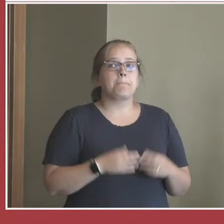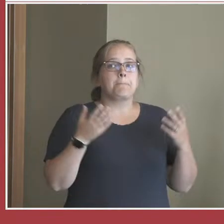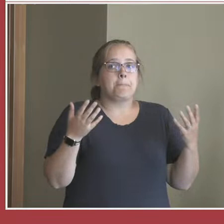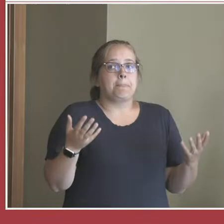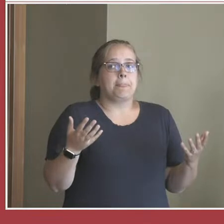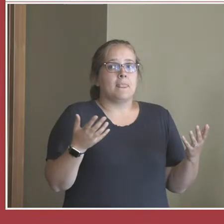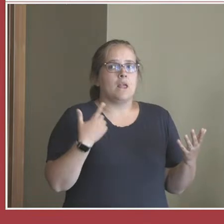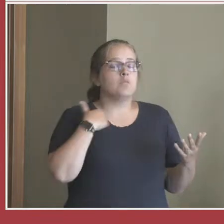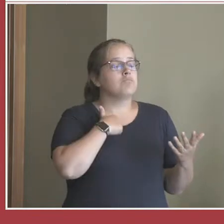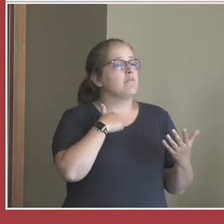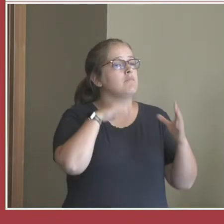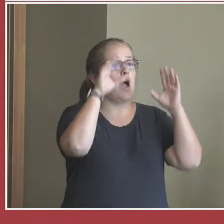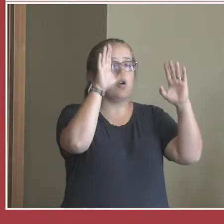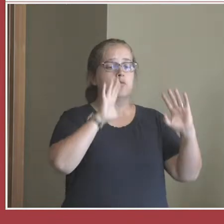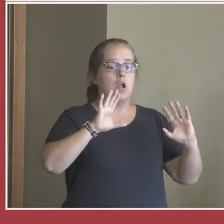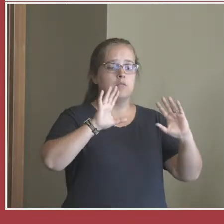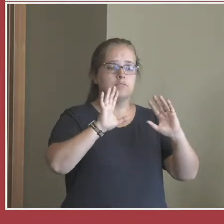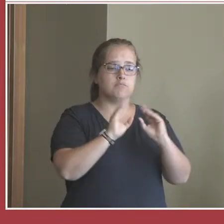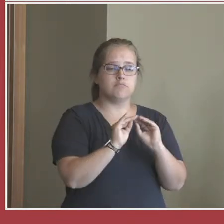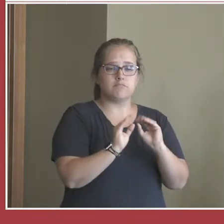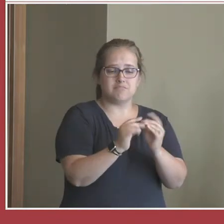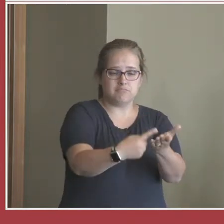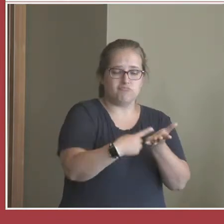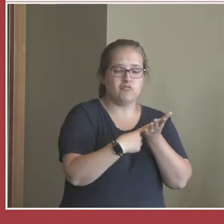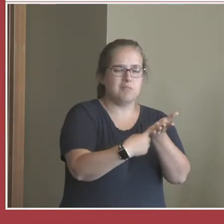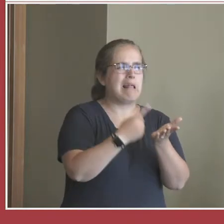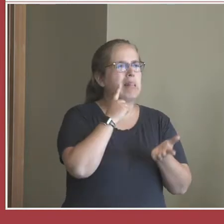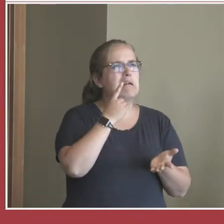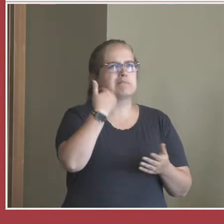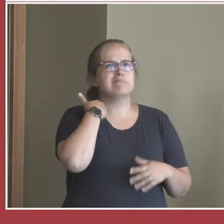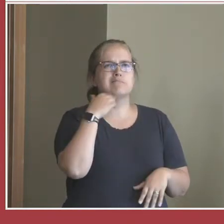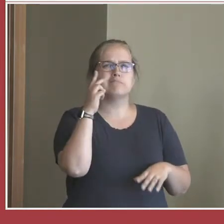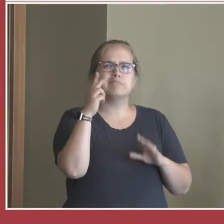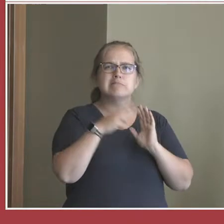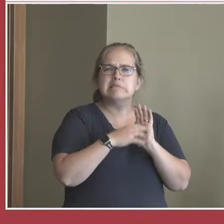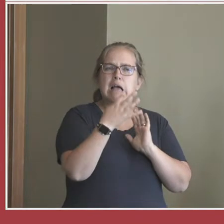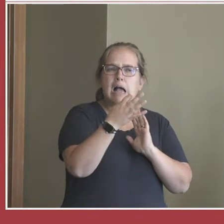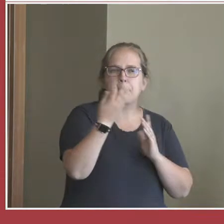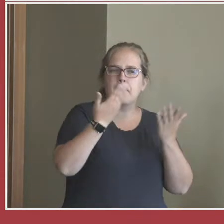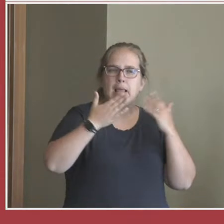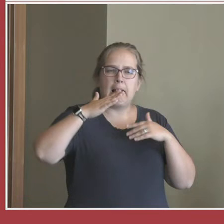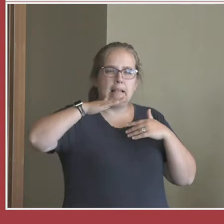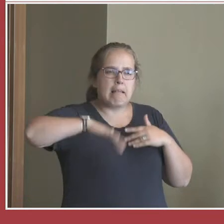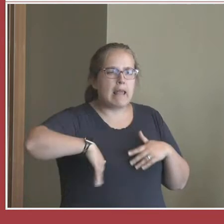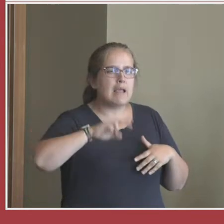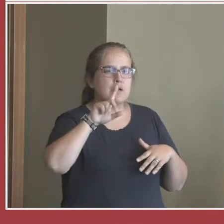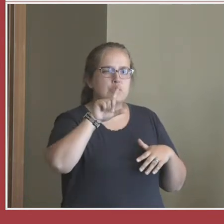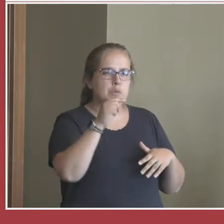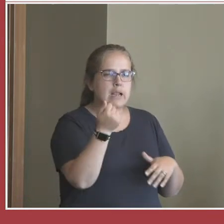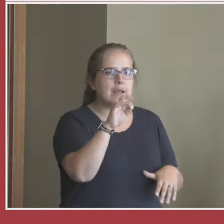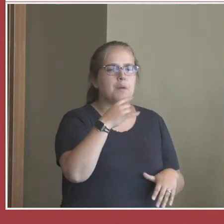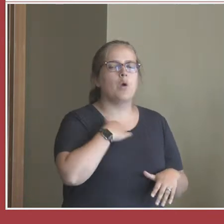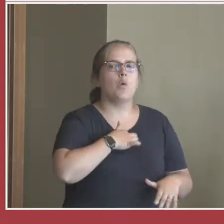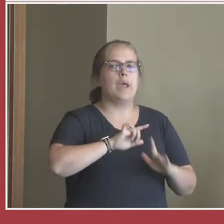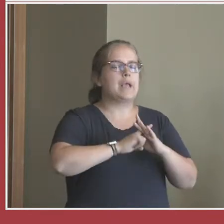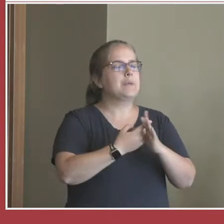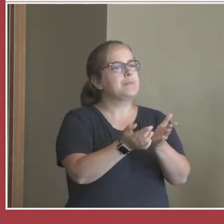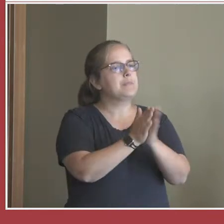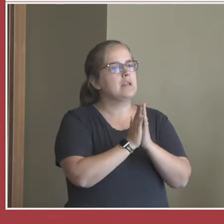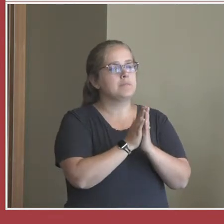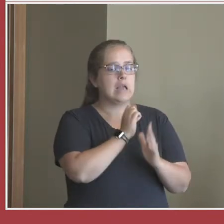We had some great sessions back in, I think this was 2019, maybe late 2018. We began